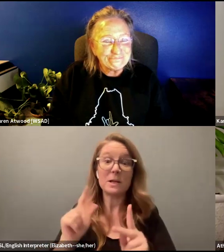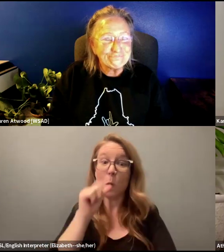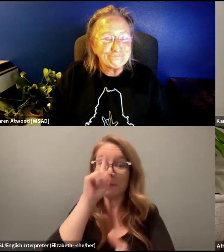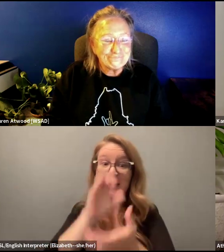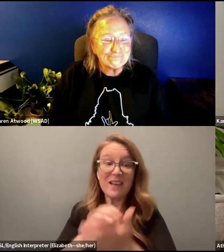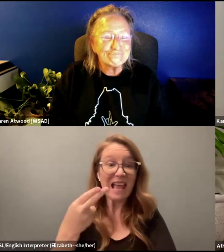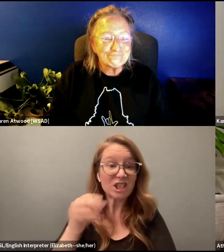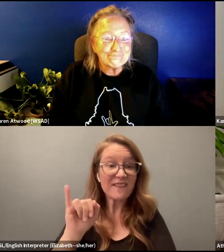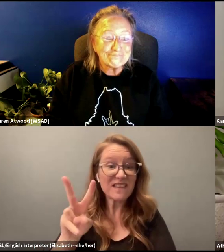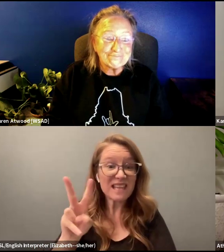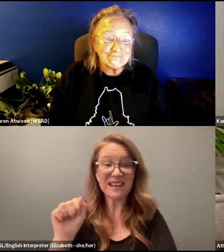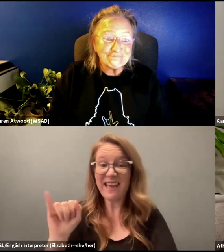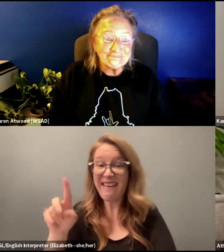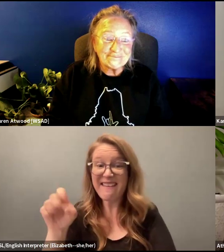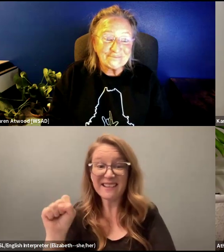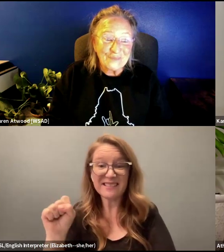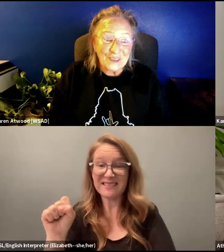in HIV and AIDS.